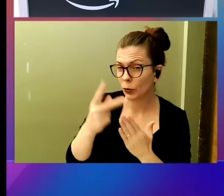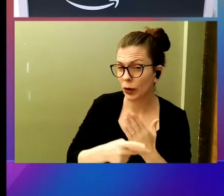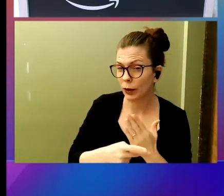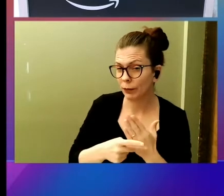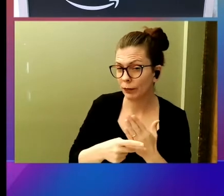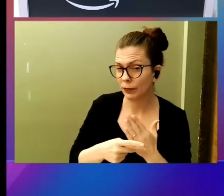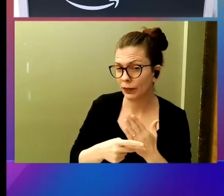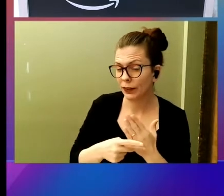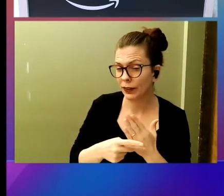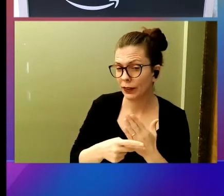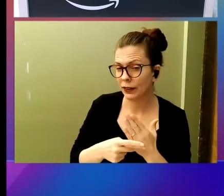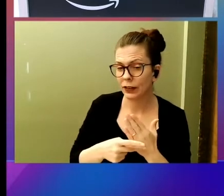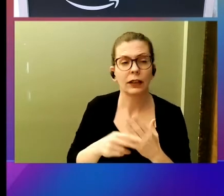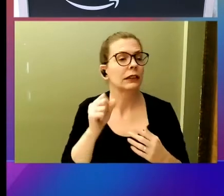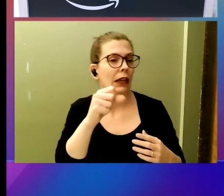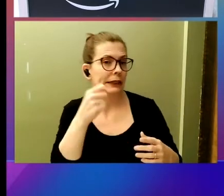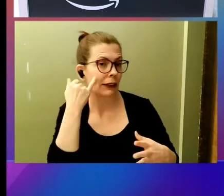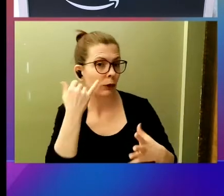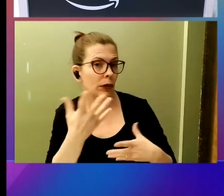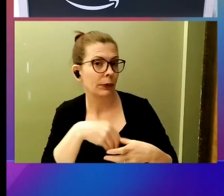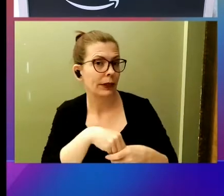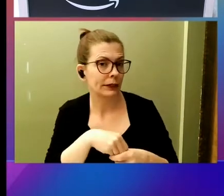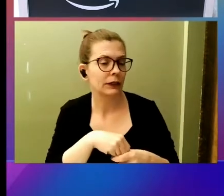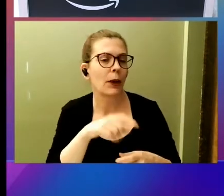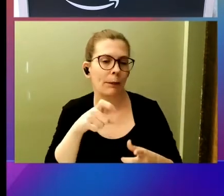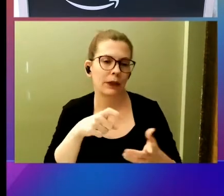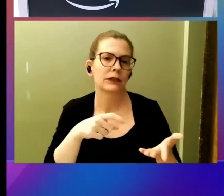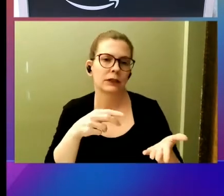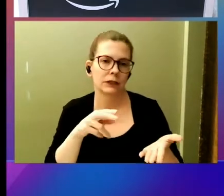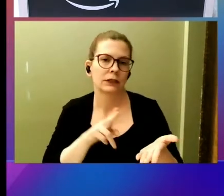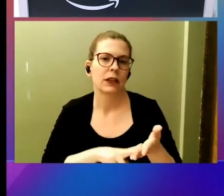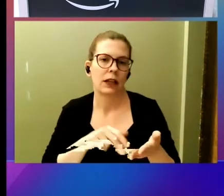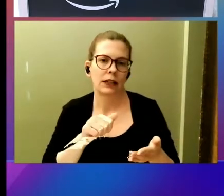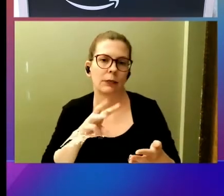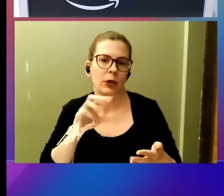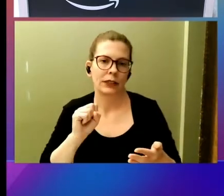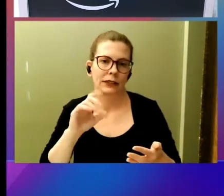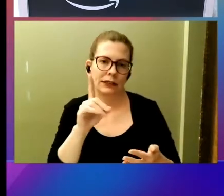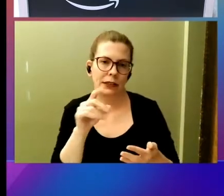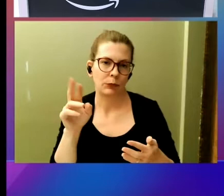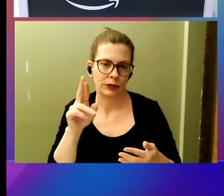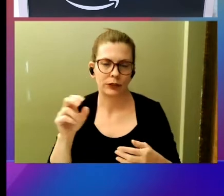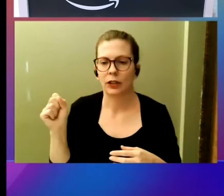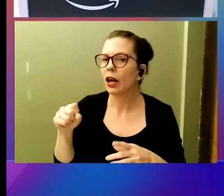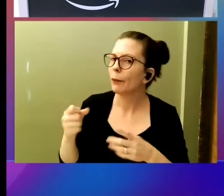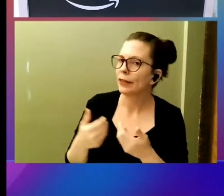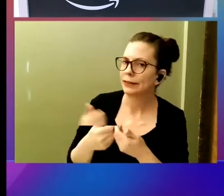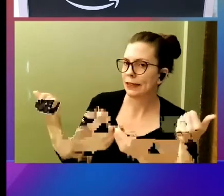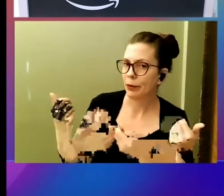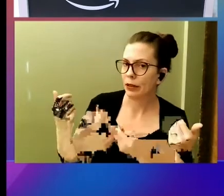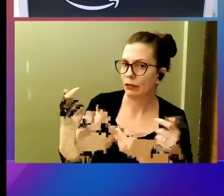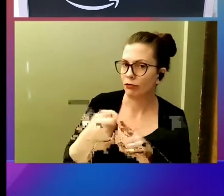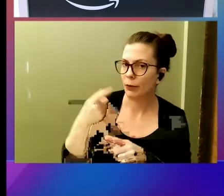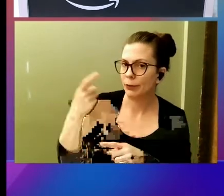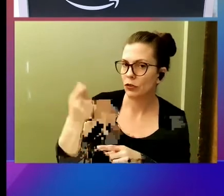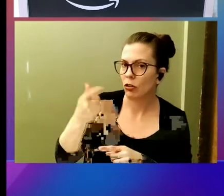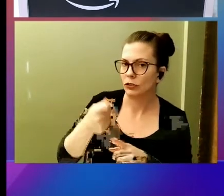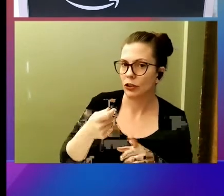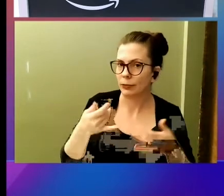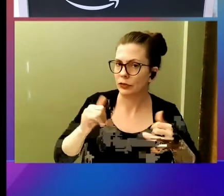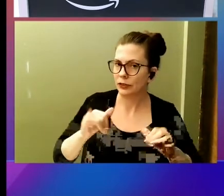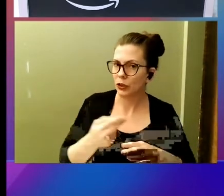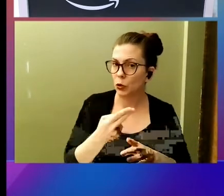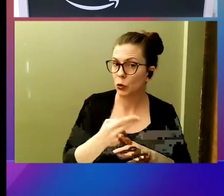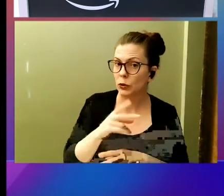in the program, they need to sign up into AWS DeepRacer. So these two are separate, the scholarship. So you can still use the DeepRacer student